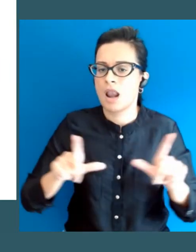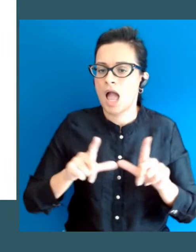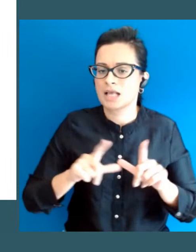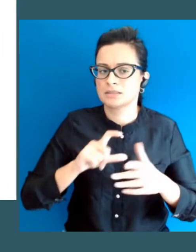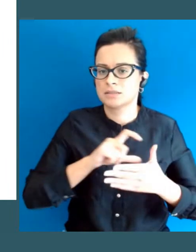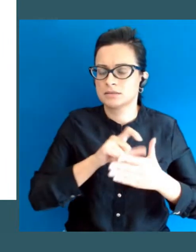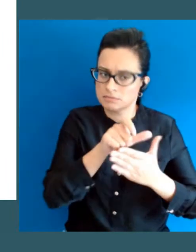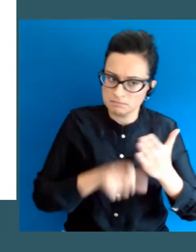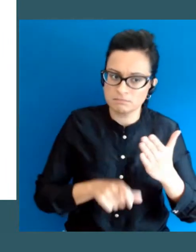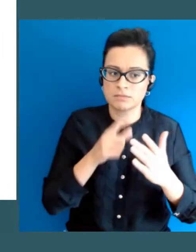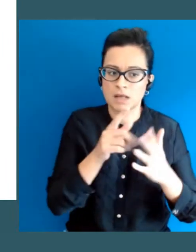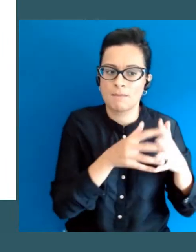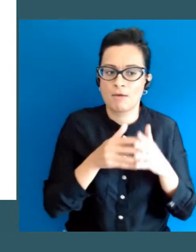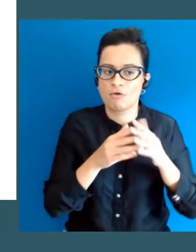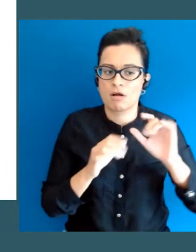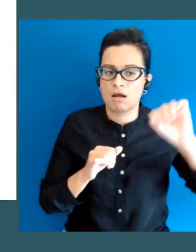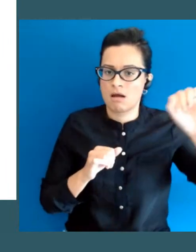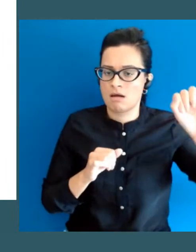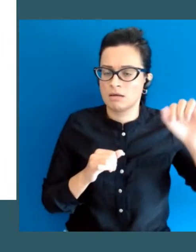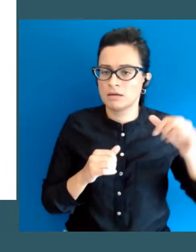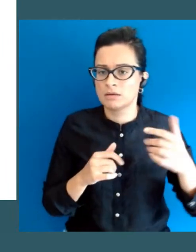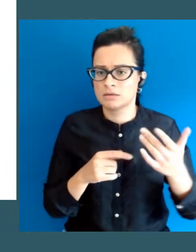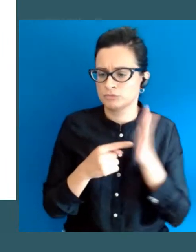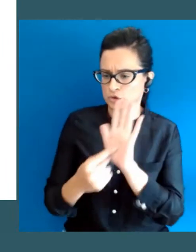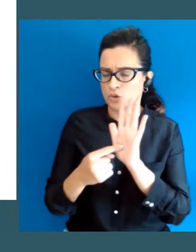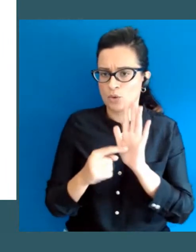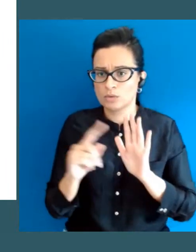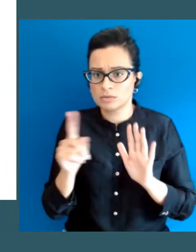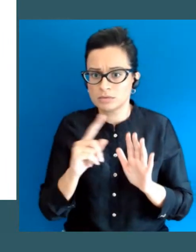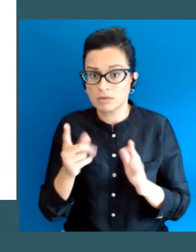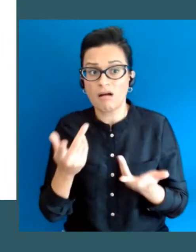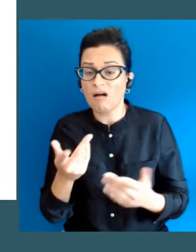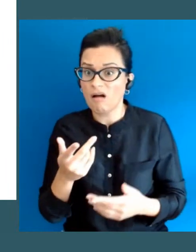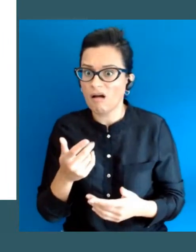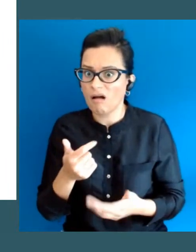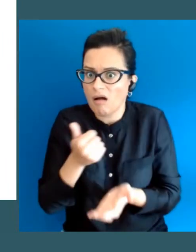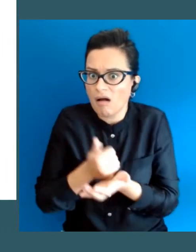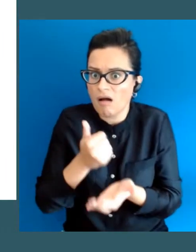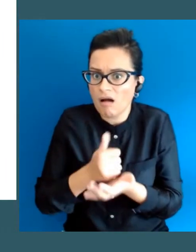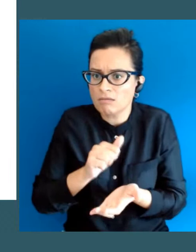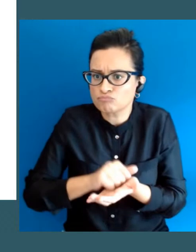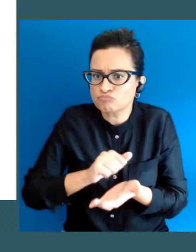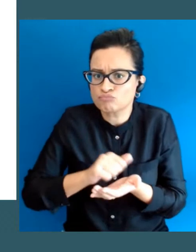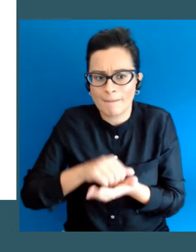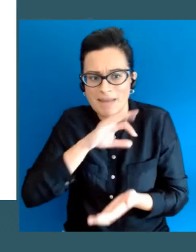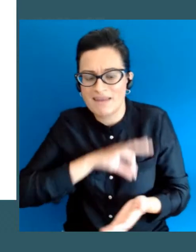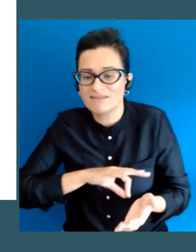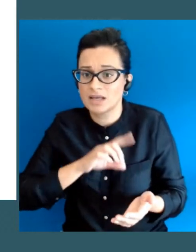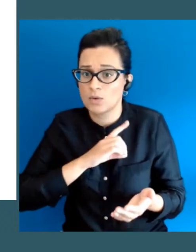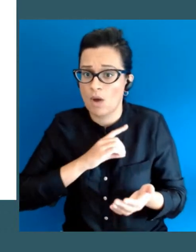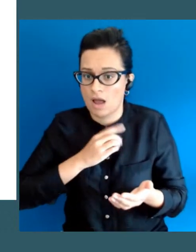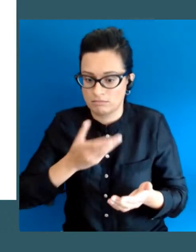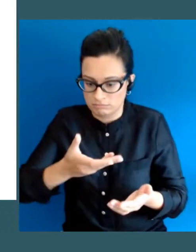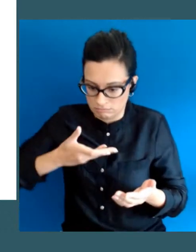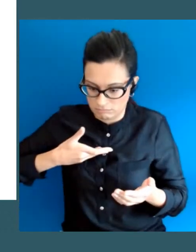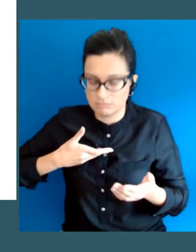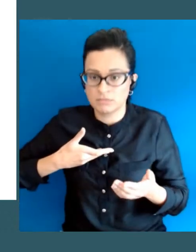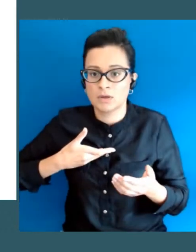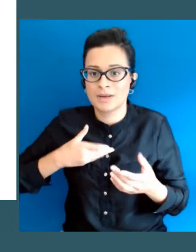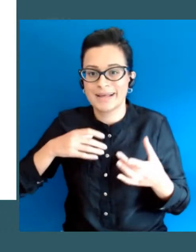showed a significant advantage in receiving this product in peanut